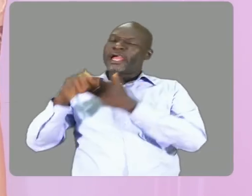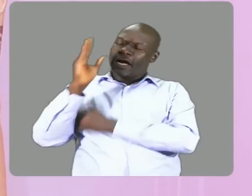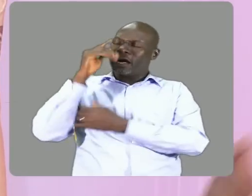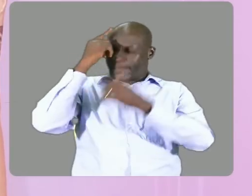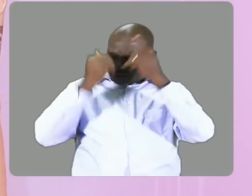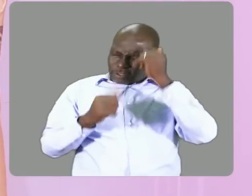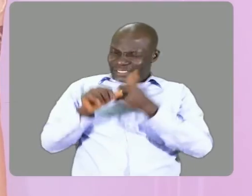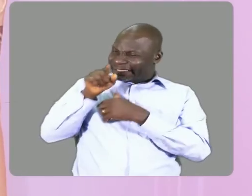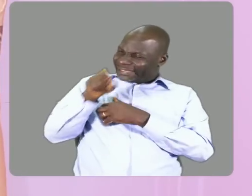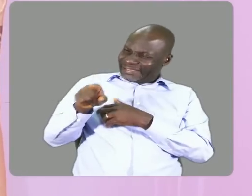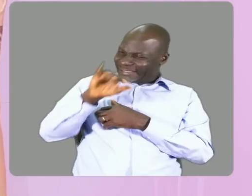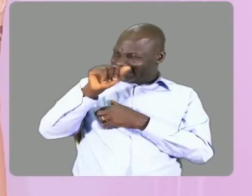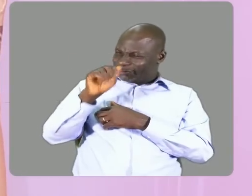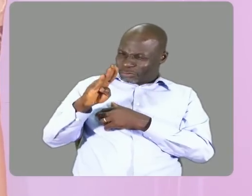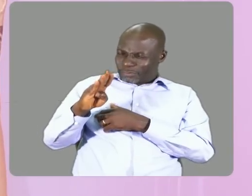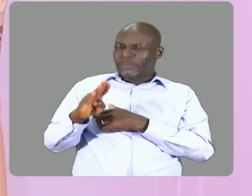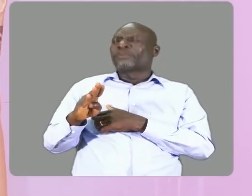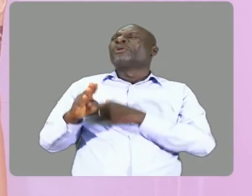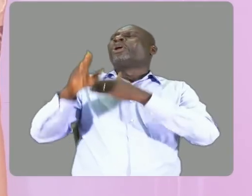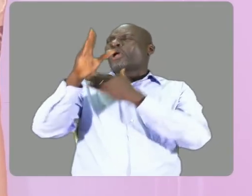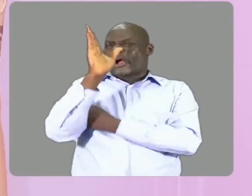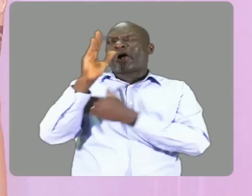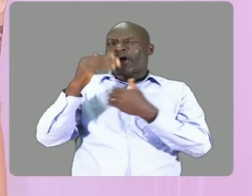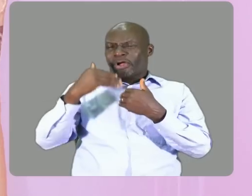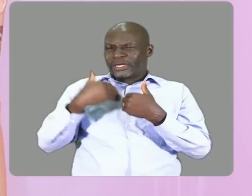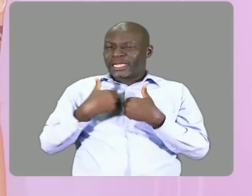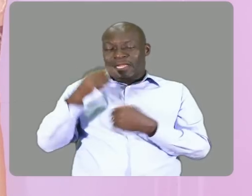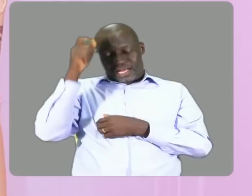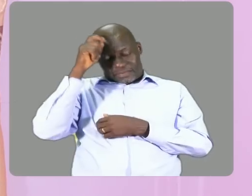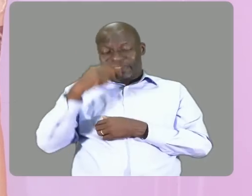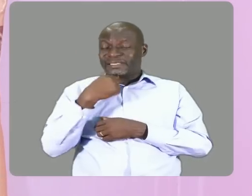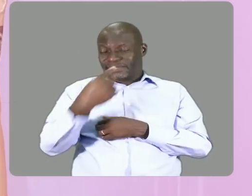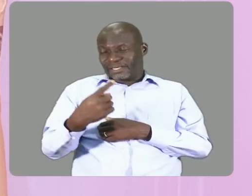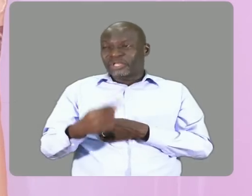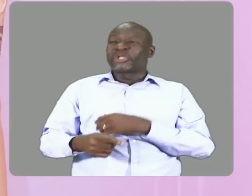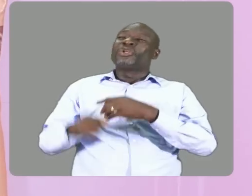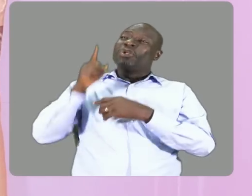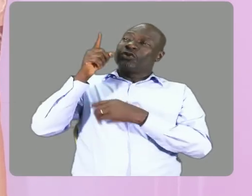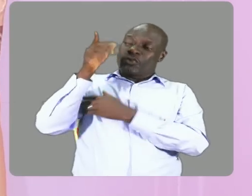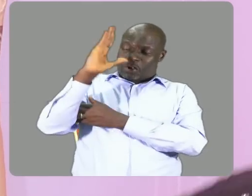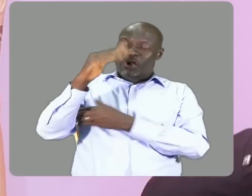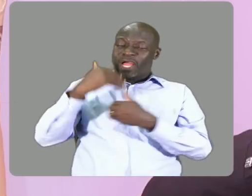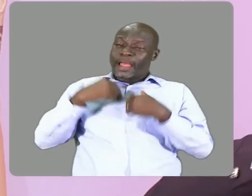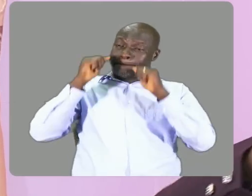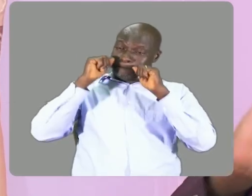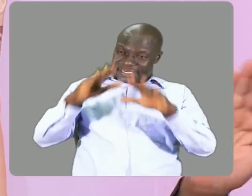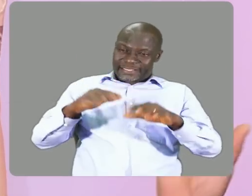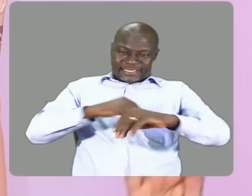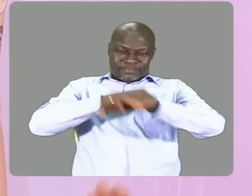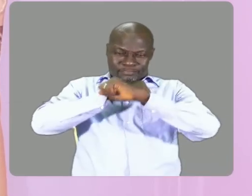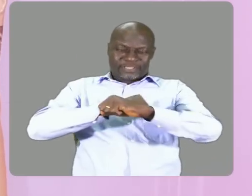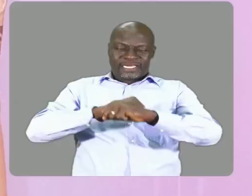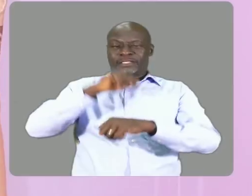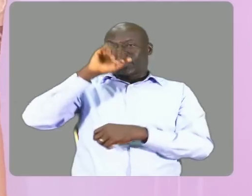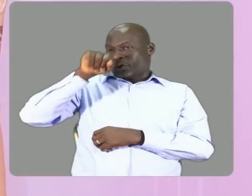de ba bibi ntia. Verse 10 no bonsam say wo onyankopon wo na waje e ban